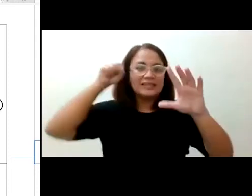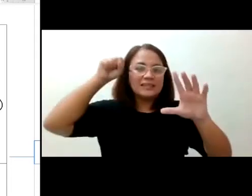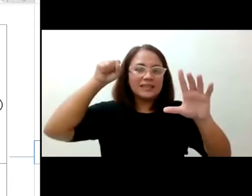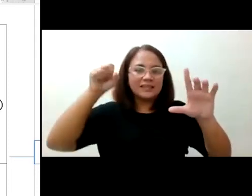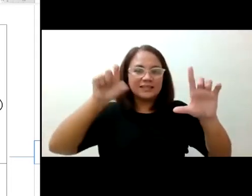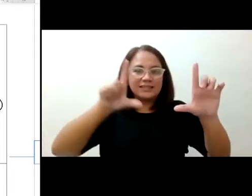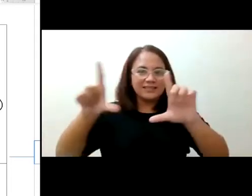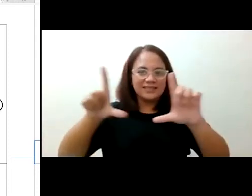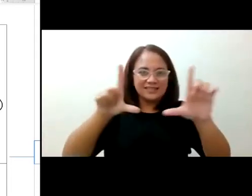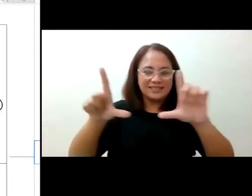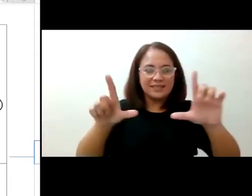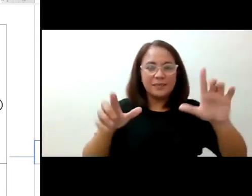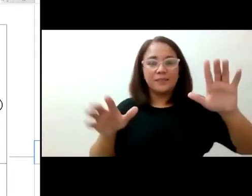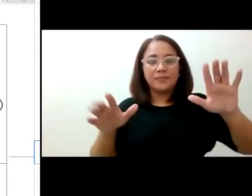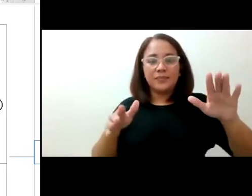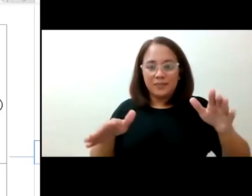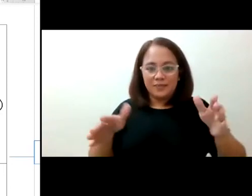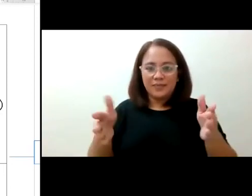me? assign.